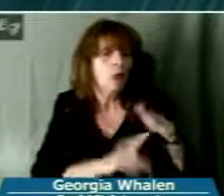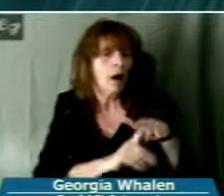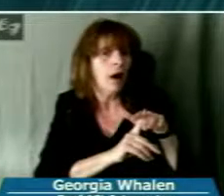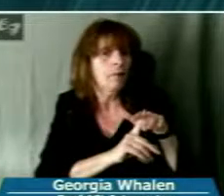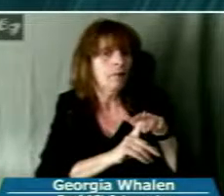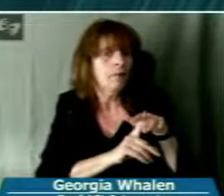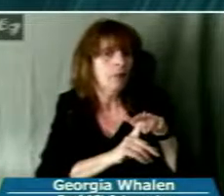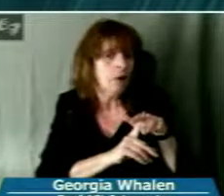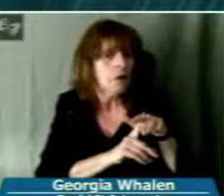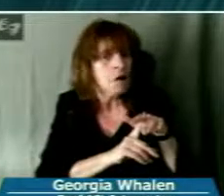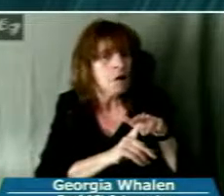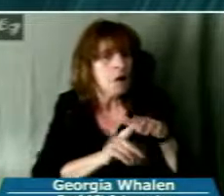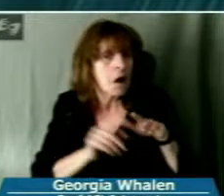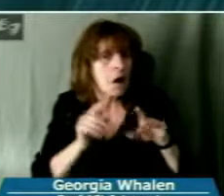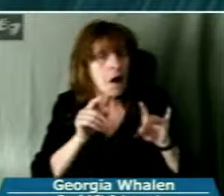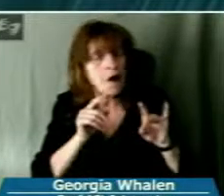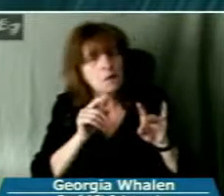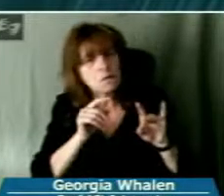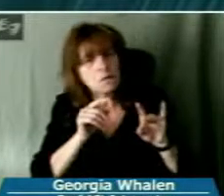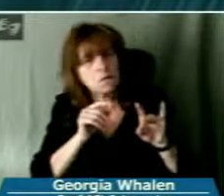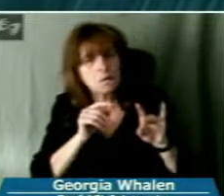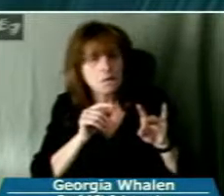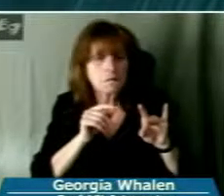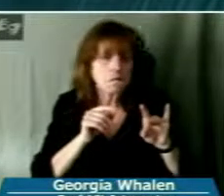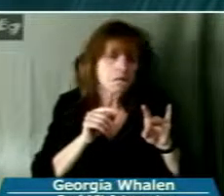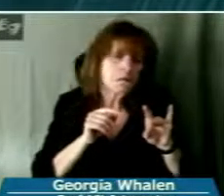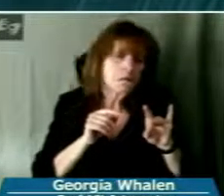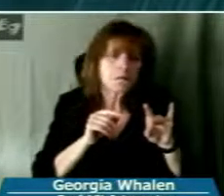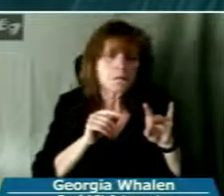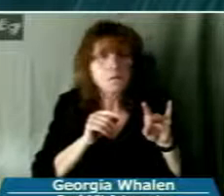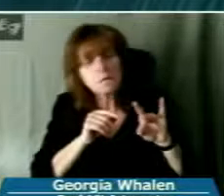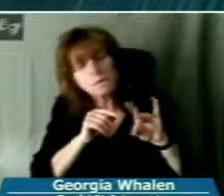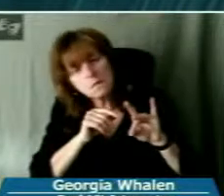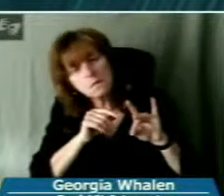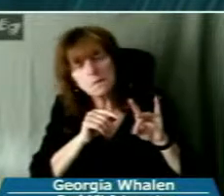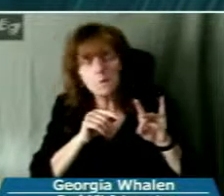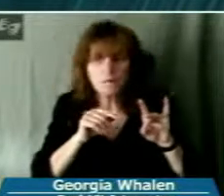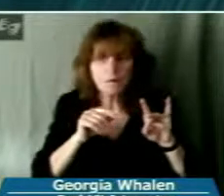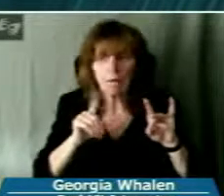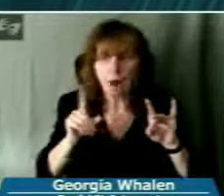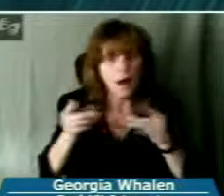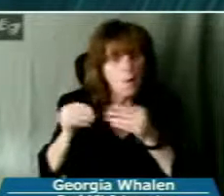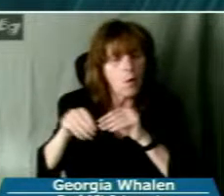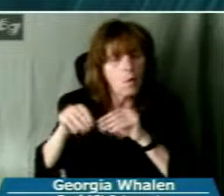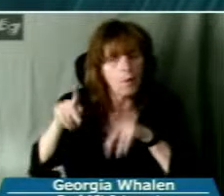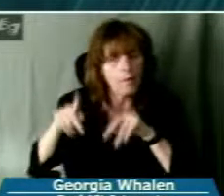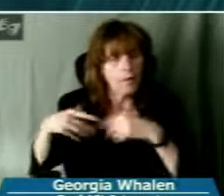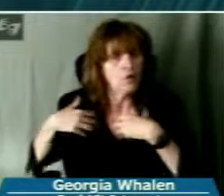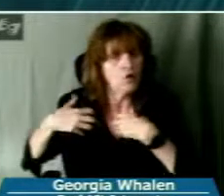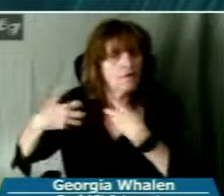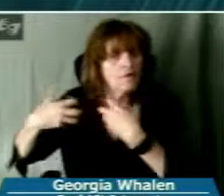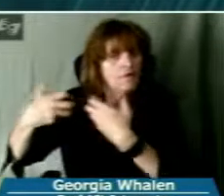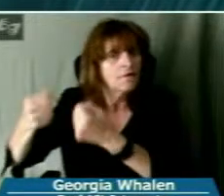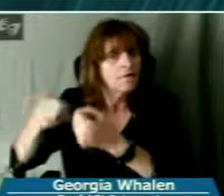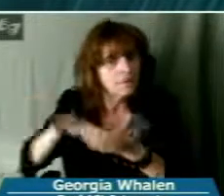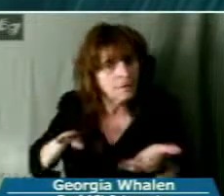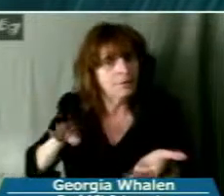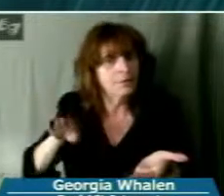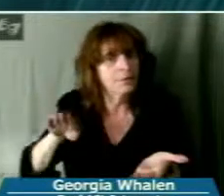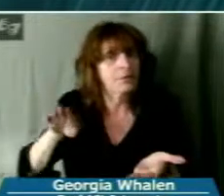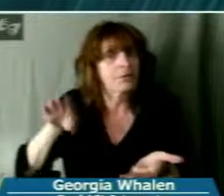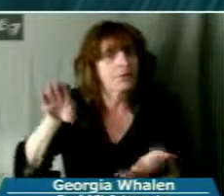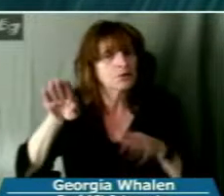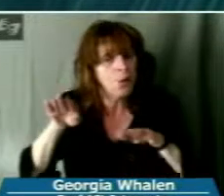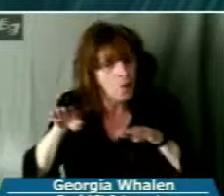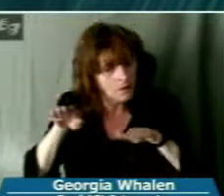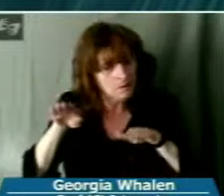8. Would be where we might sit the last few days while people are getting better those that have been infected already. Unfortunately, we have